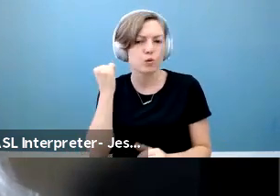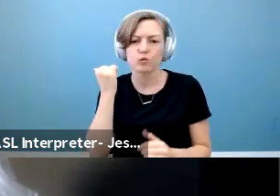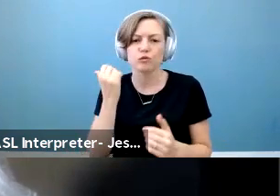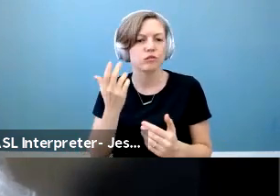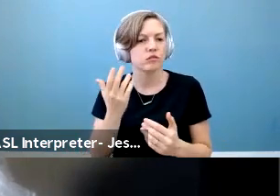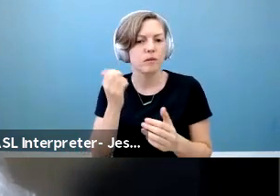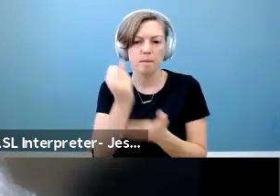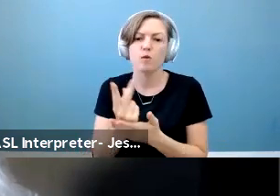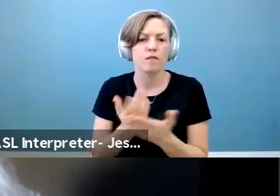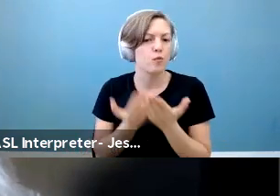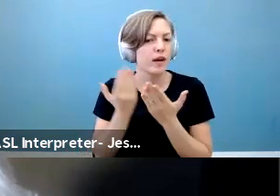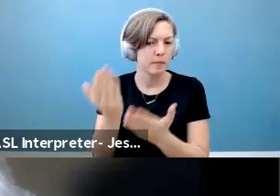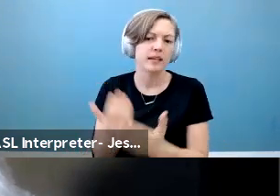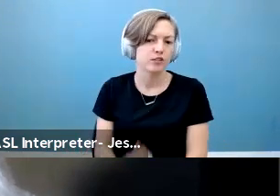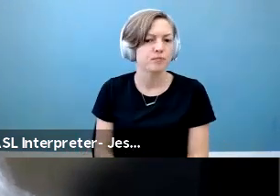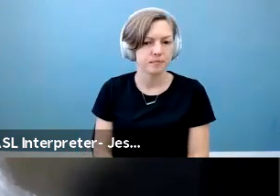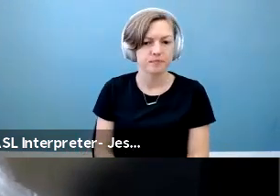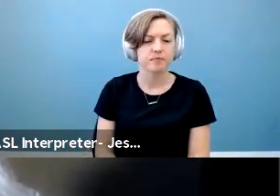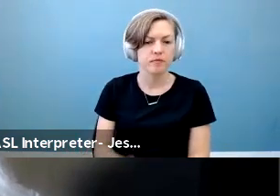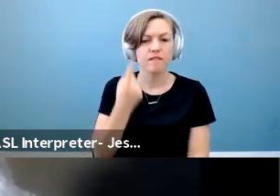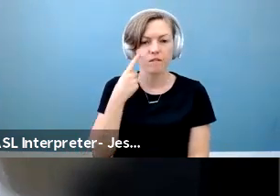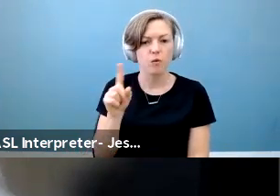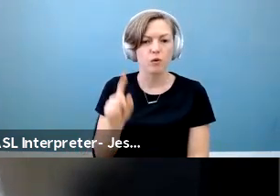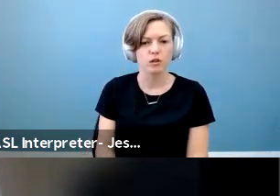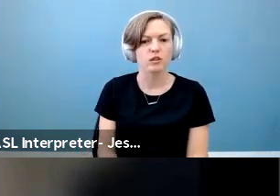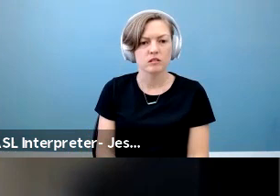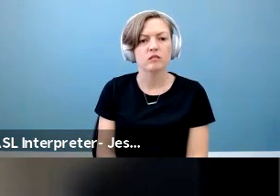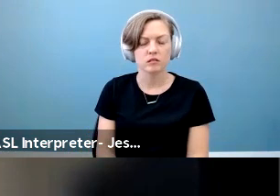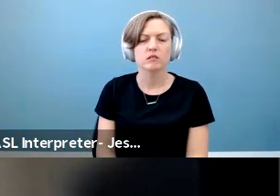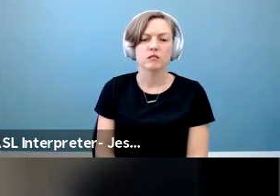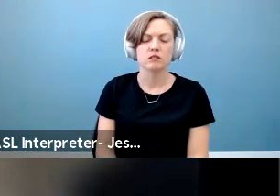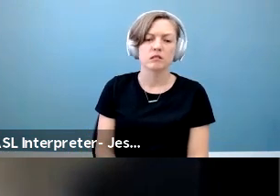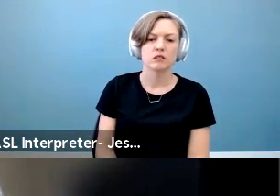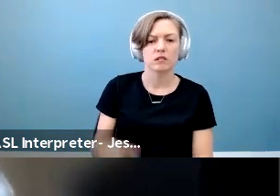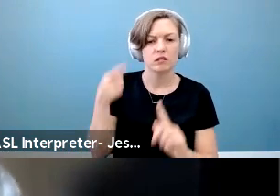through to have specific,